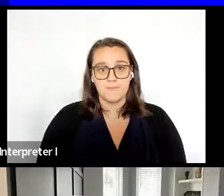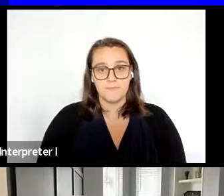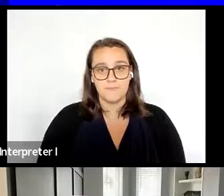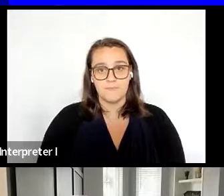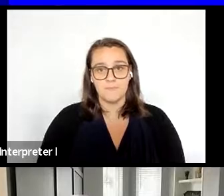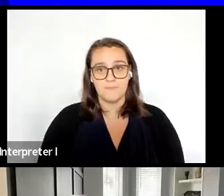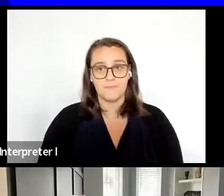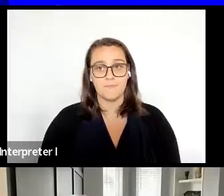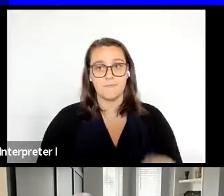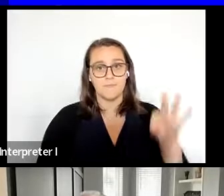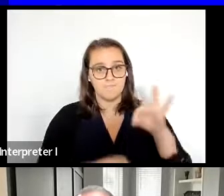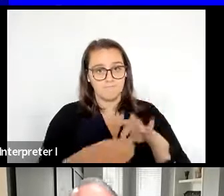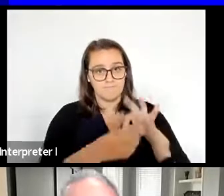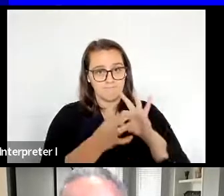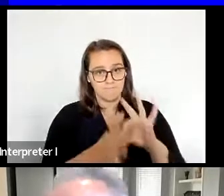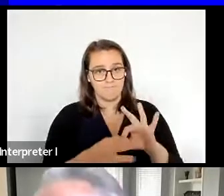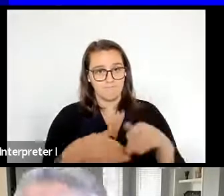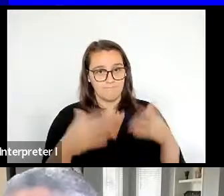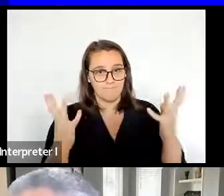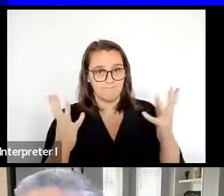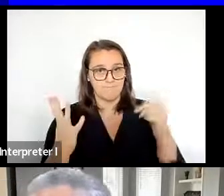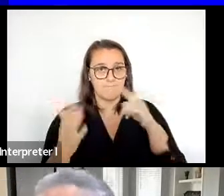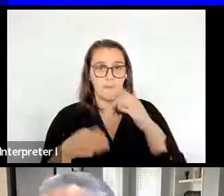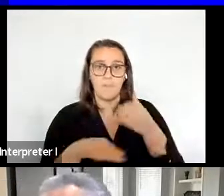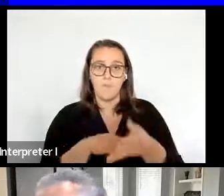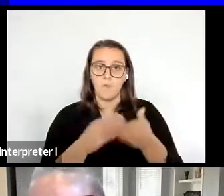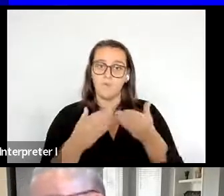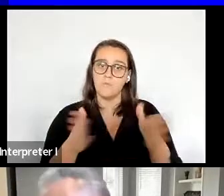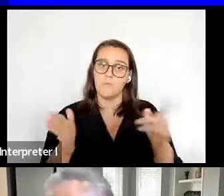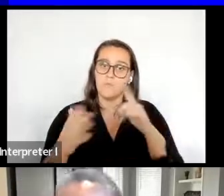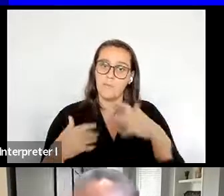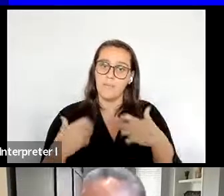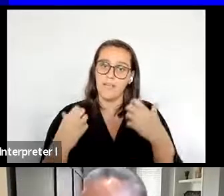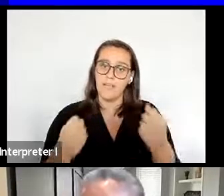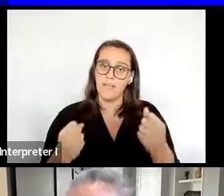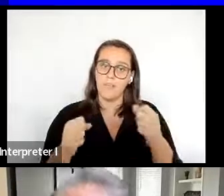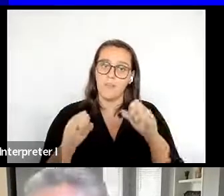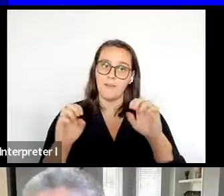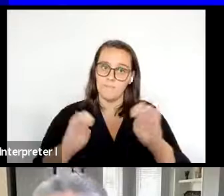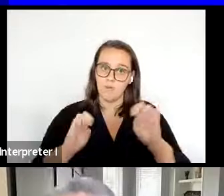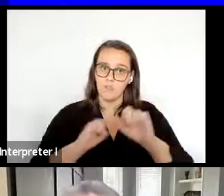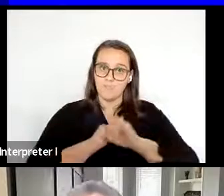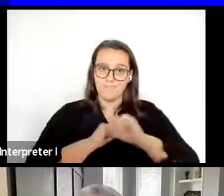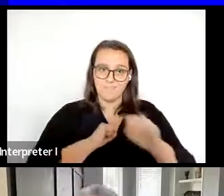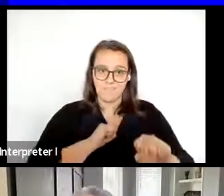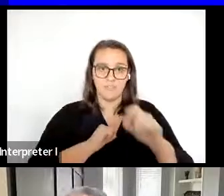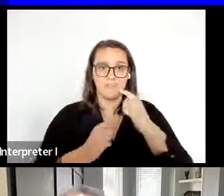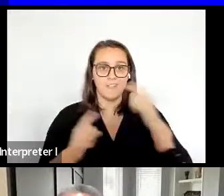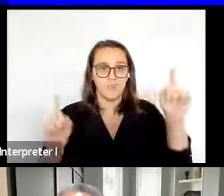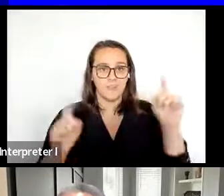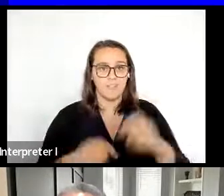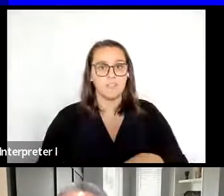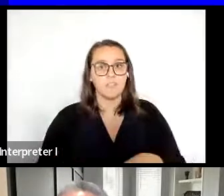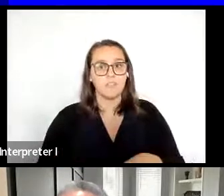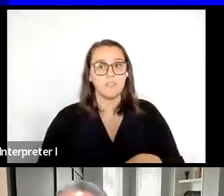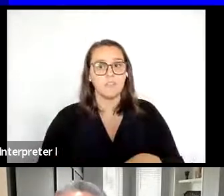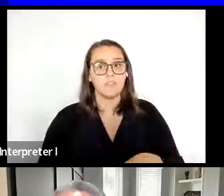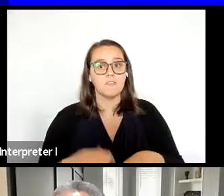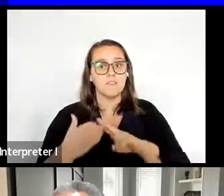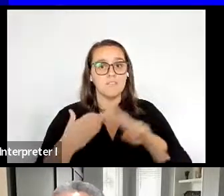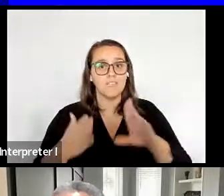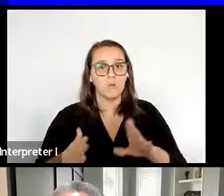The vote will be on the post-public health emergency protections extension emergency declaration. Madam Secretary, would you call the